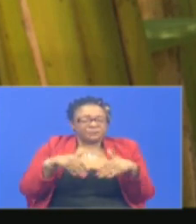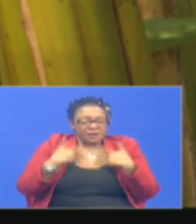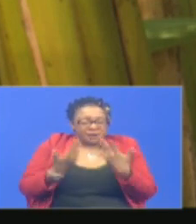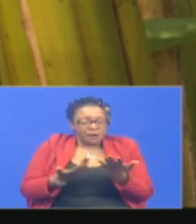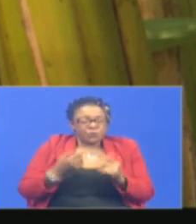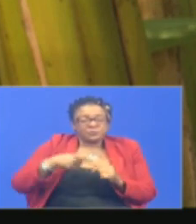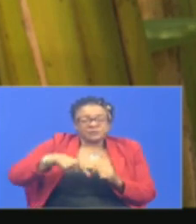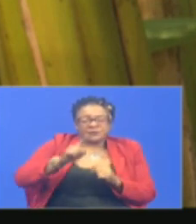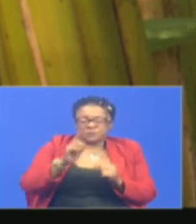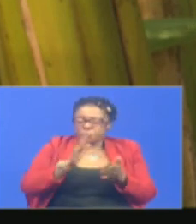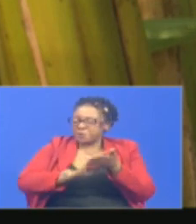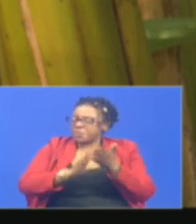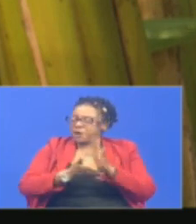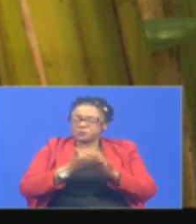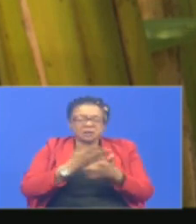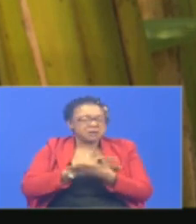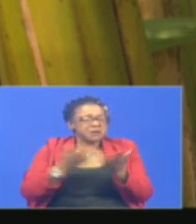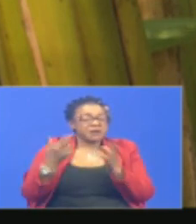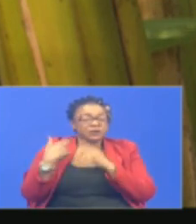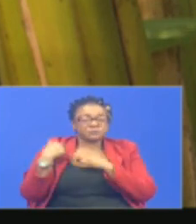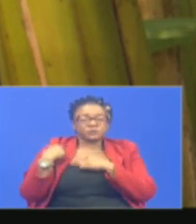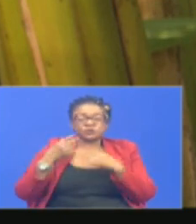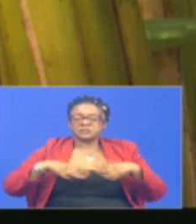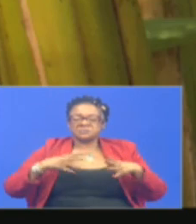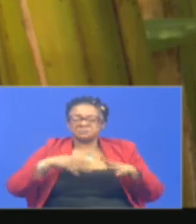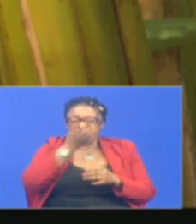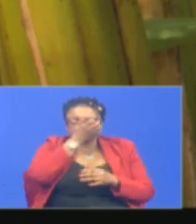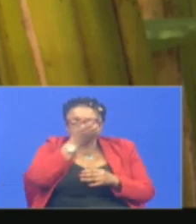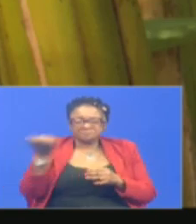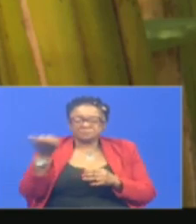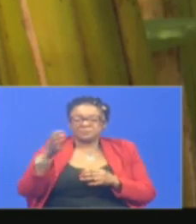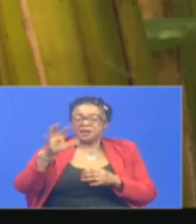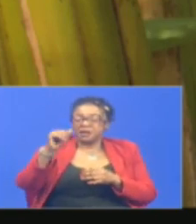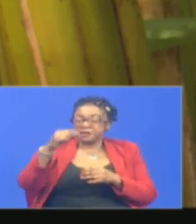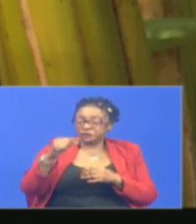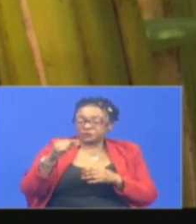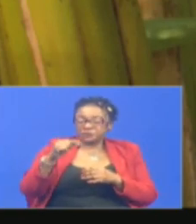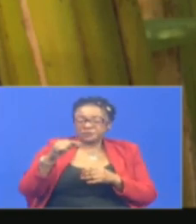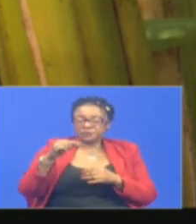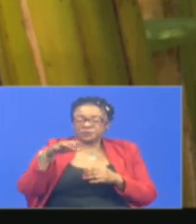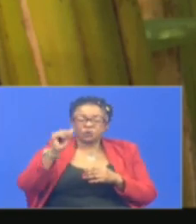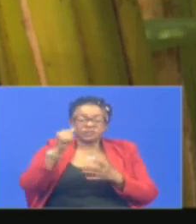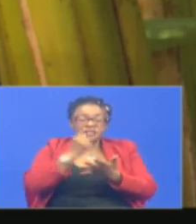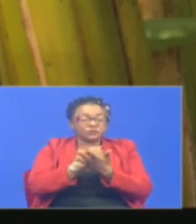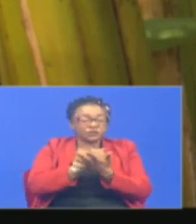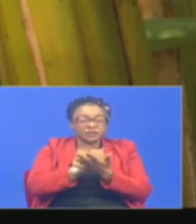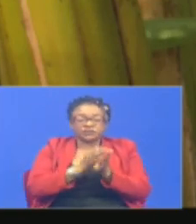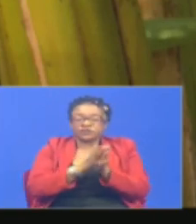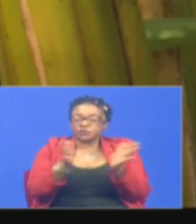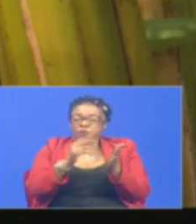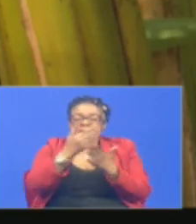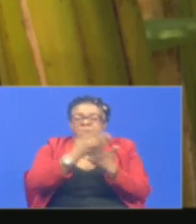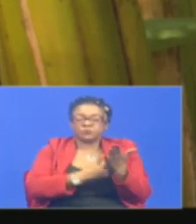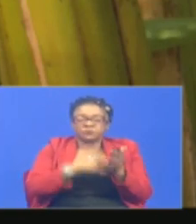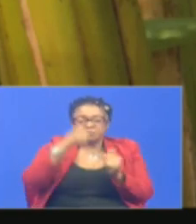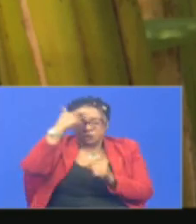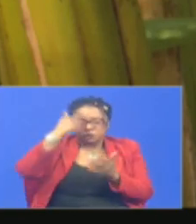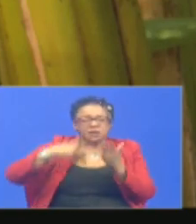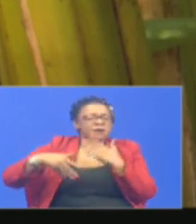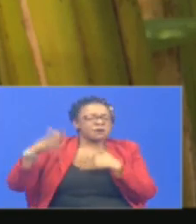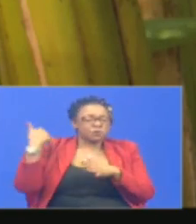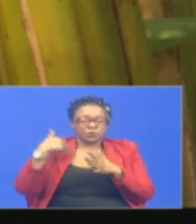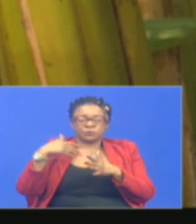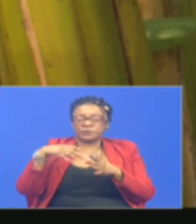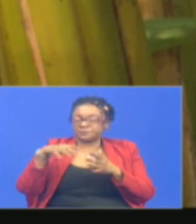without accountability to the citizen, ignoring Auditor General's reports, because even then, back then, the Auditor General's report